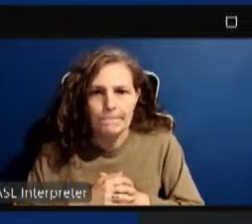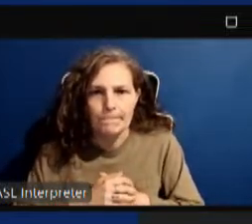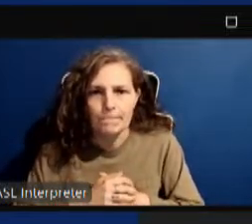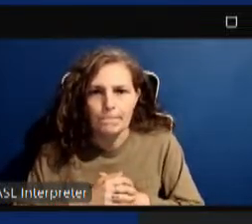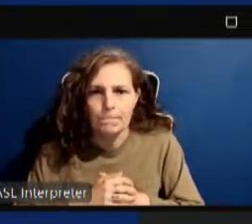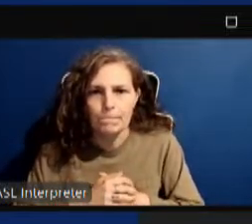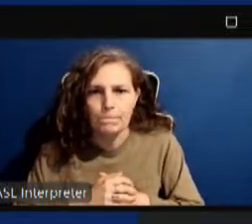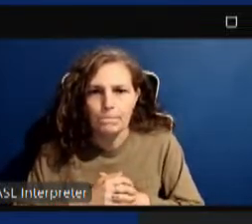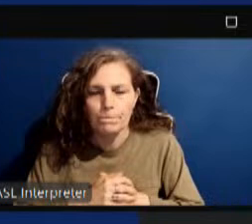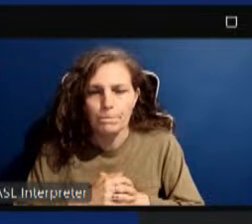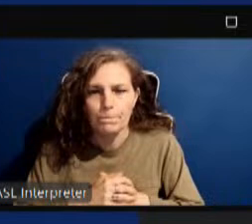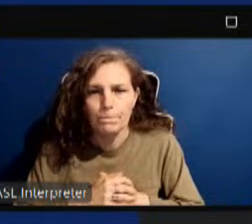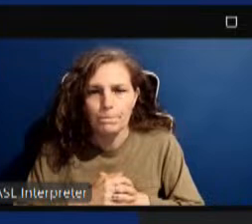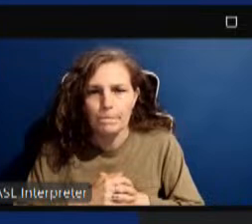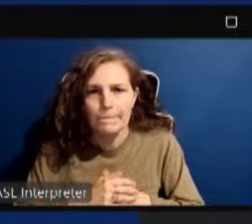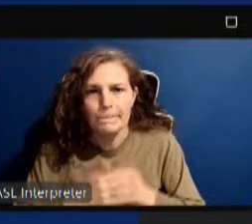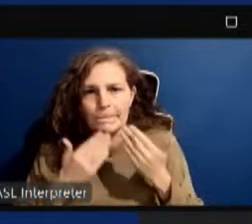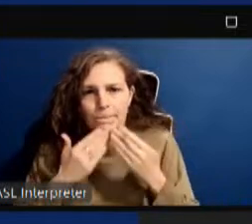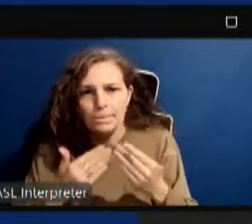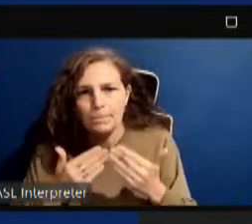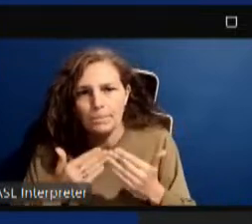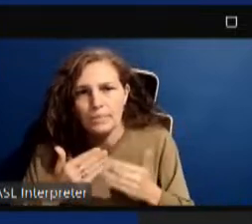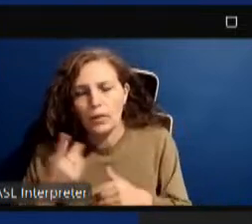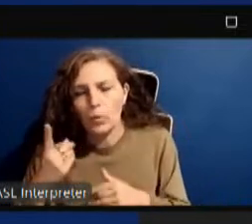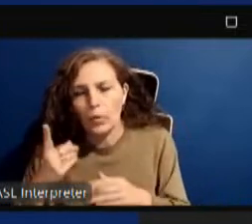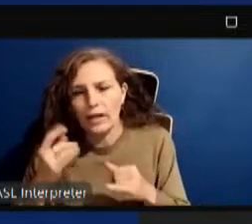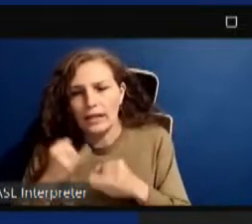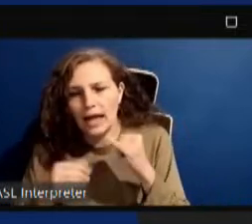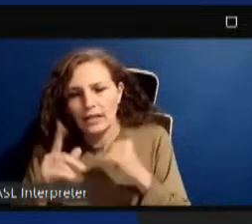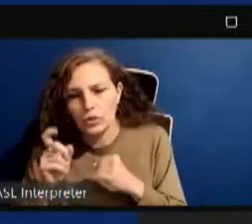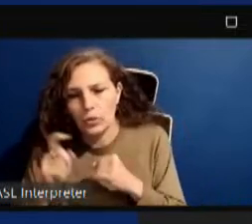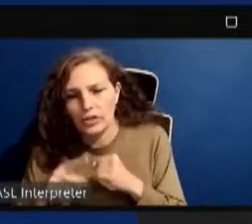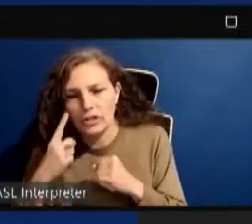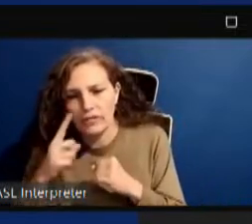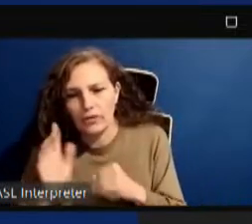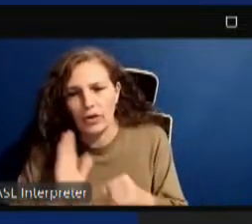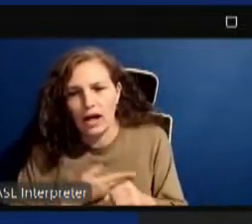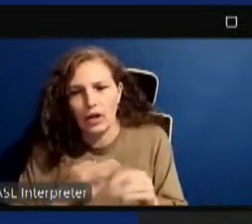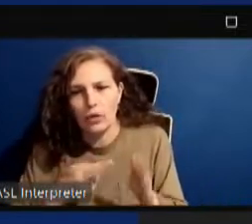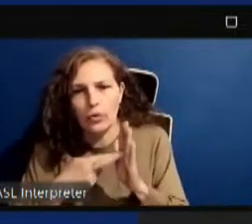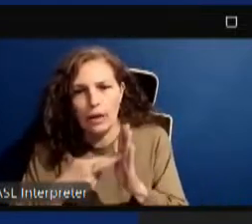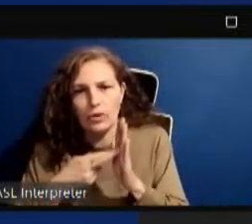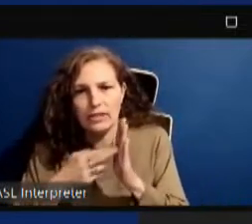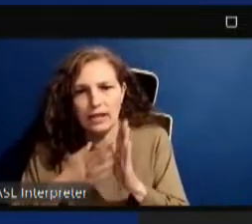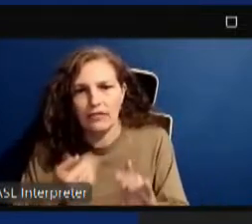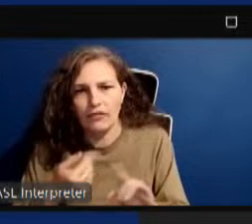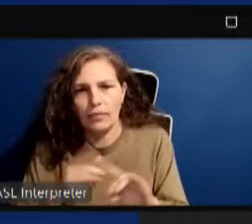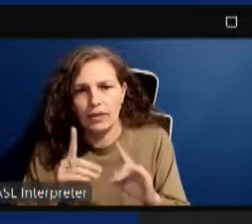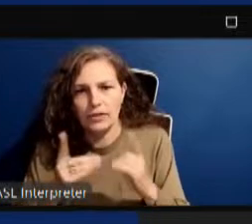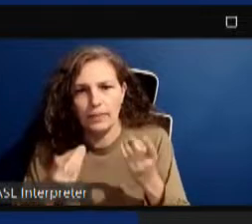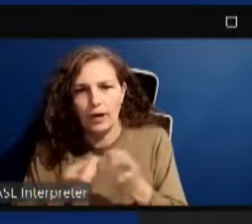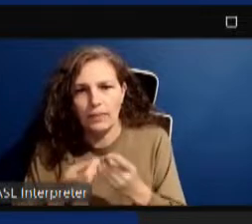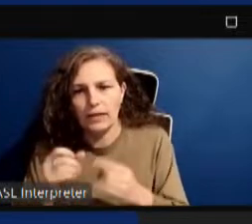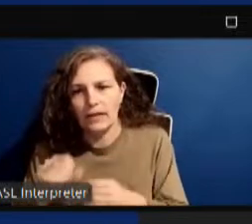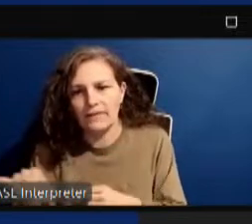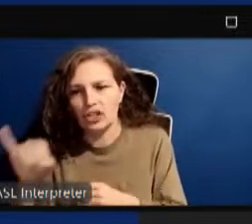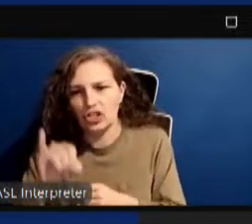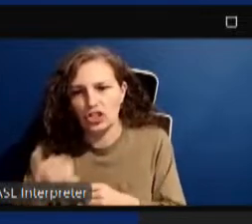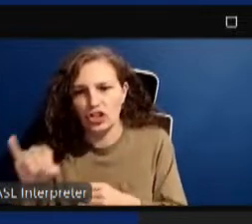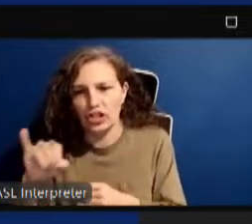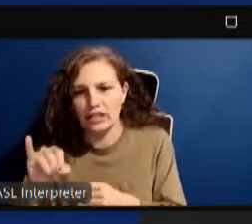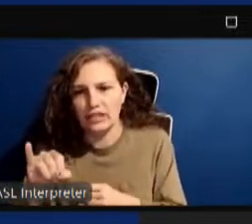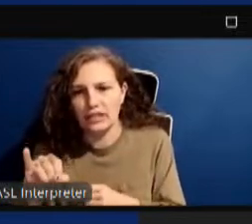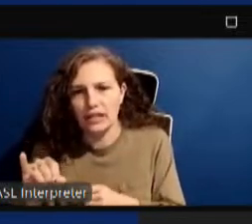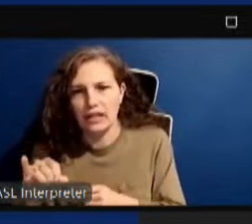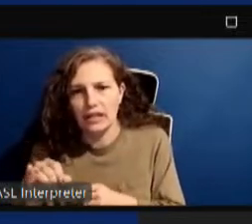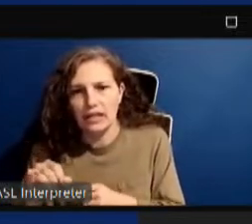Thank you. And we have time for one last question, and that is for our representative from the Department of Insurance. Our